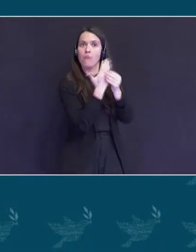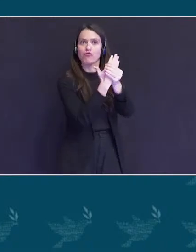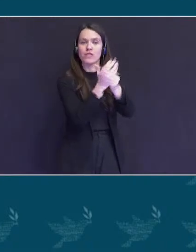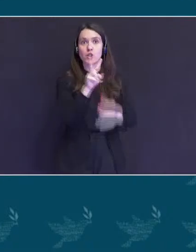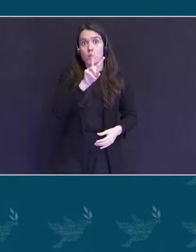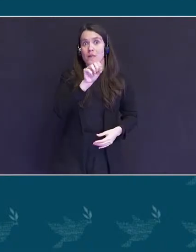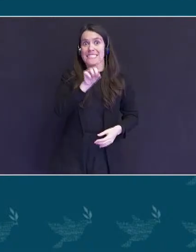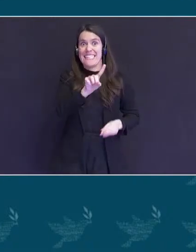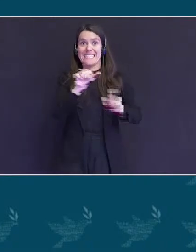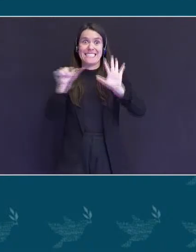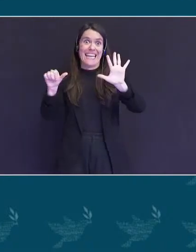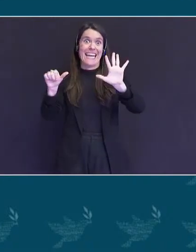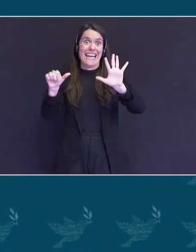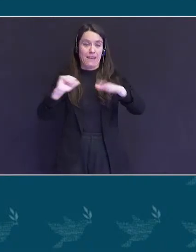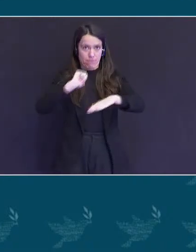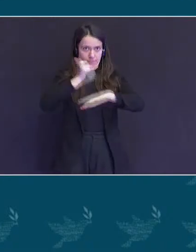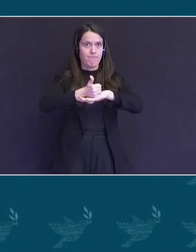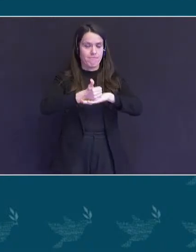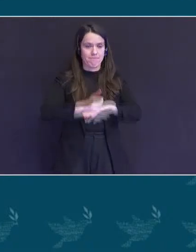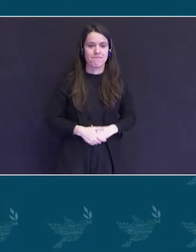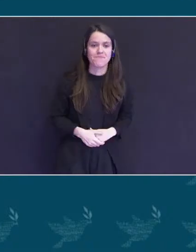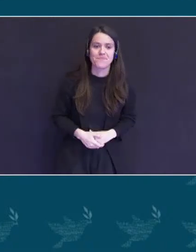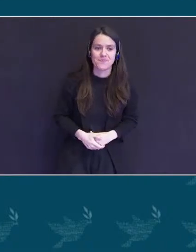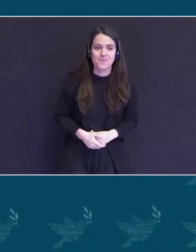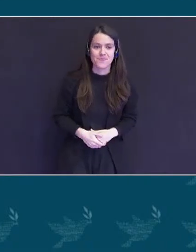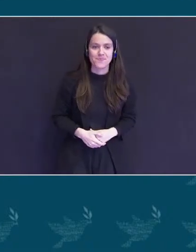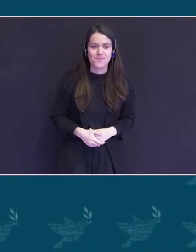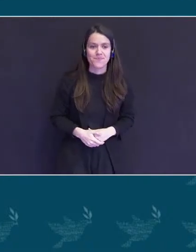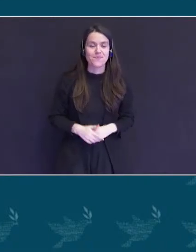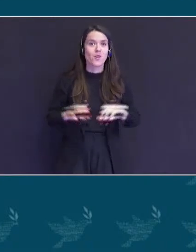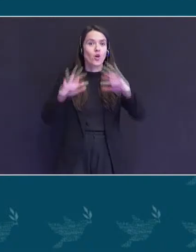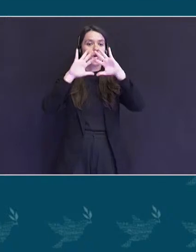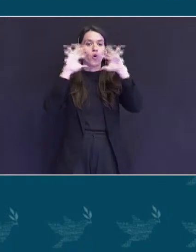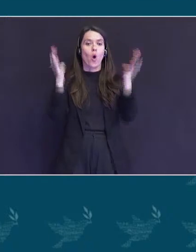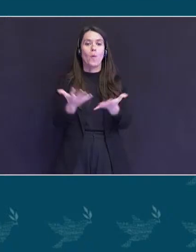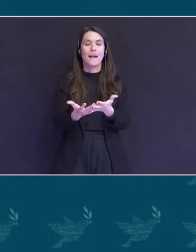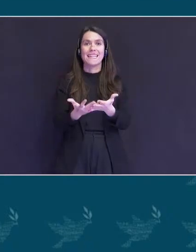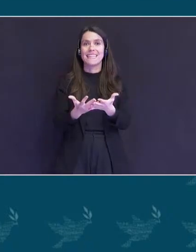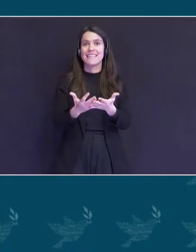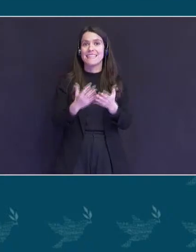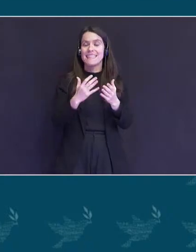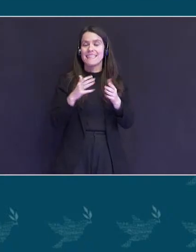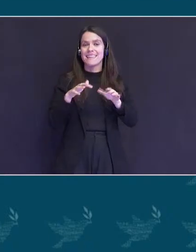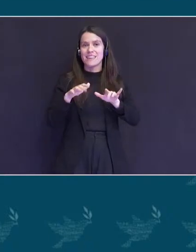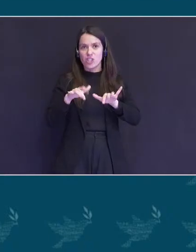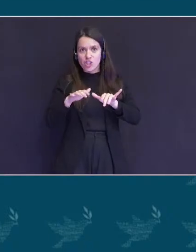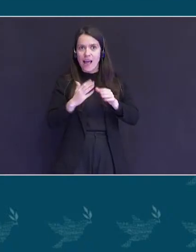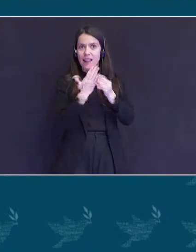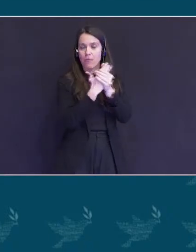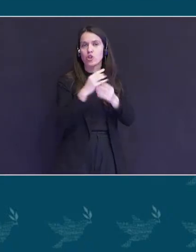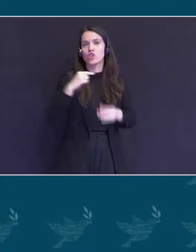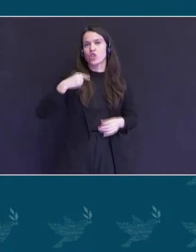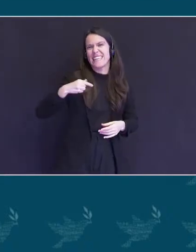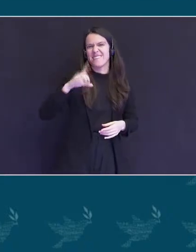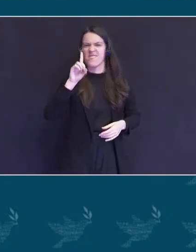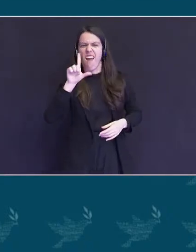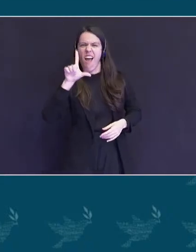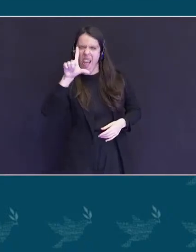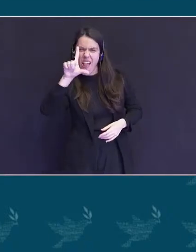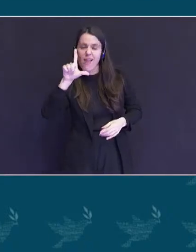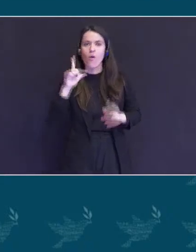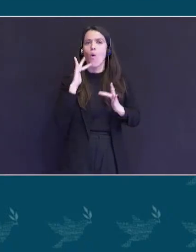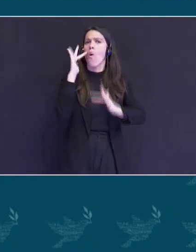2016. The Global Digital Library, shortened GDL, is an online library with more